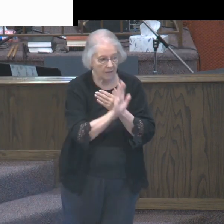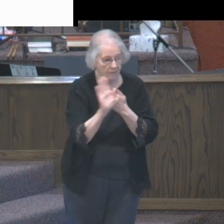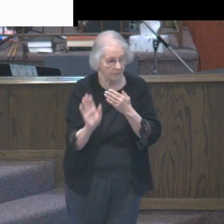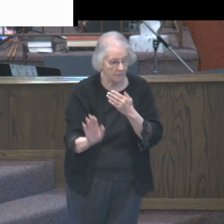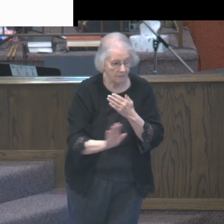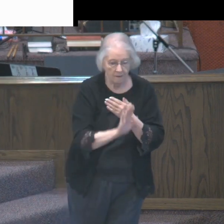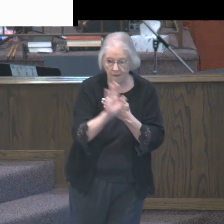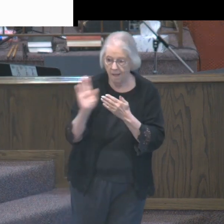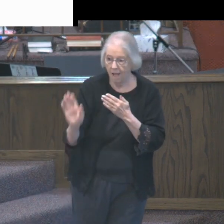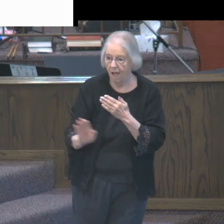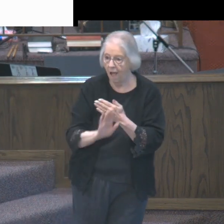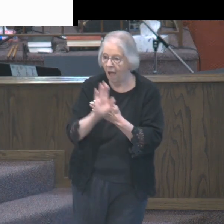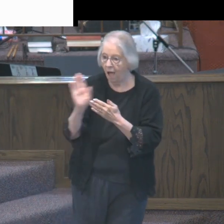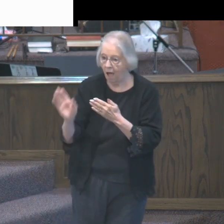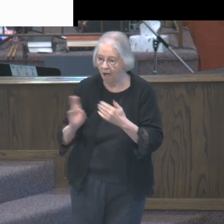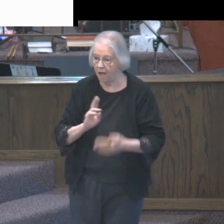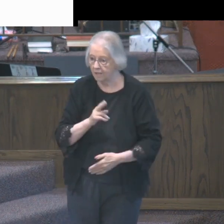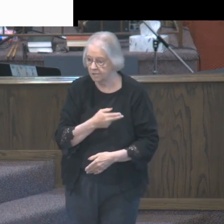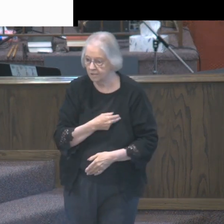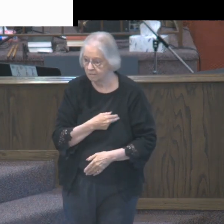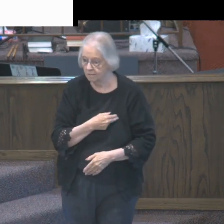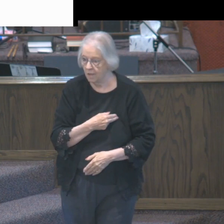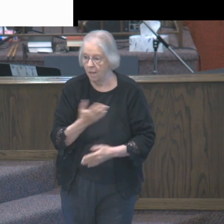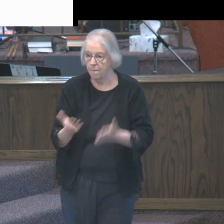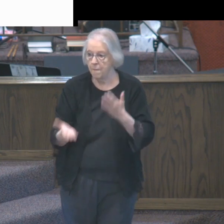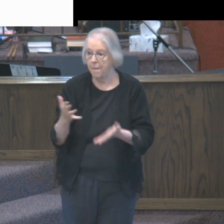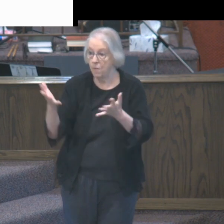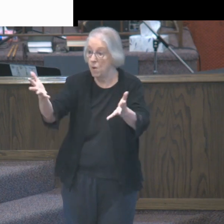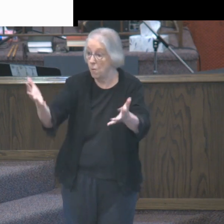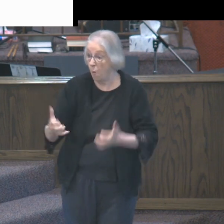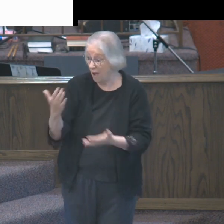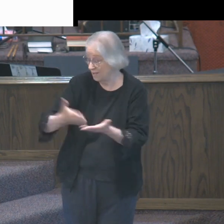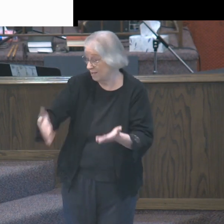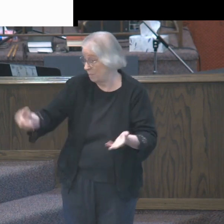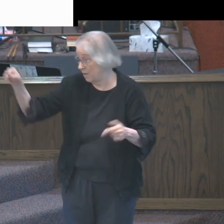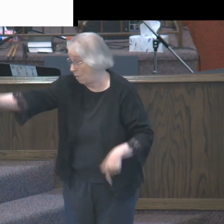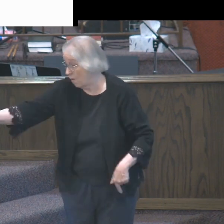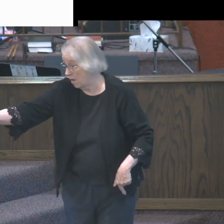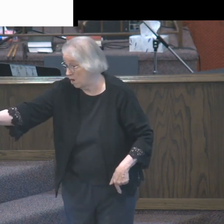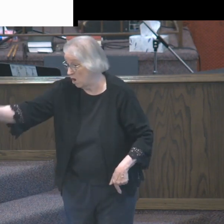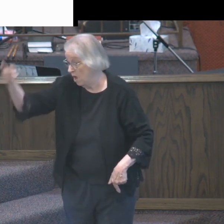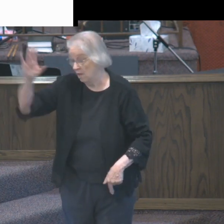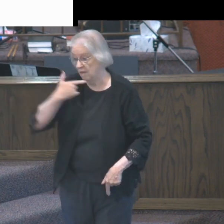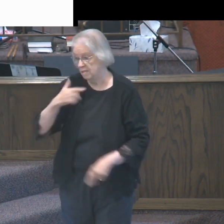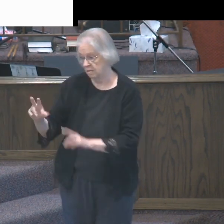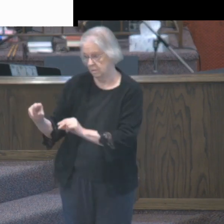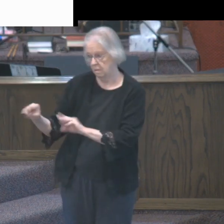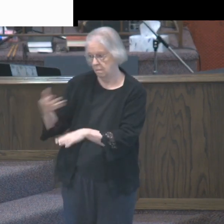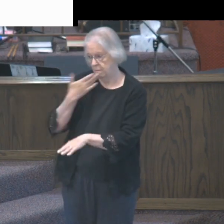the easing of this burden, right? We pray for deliverance.